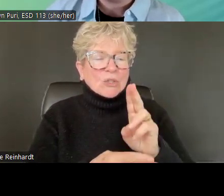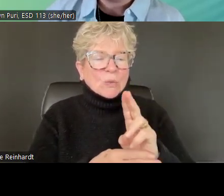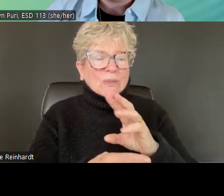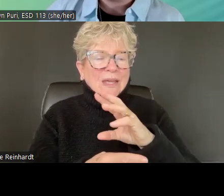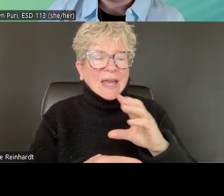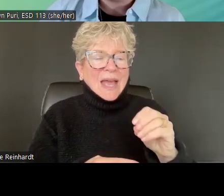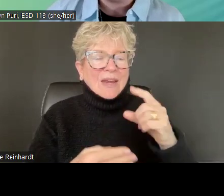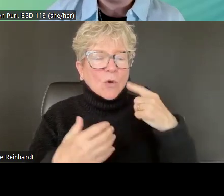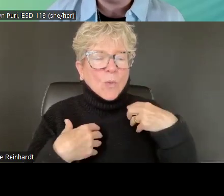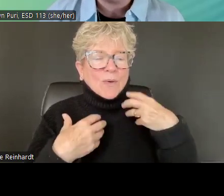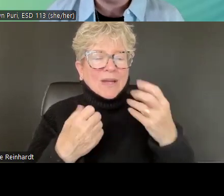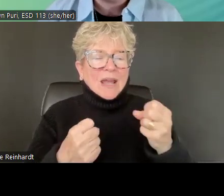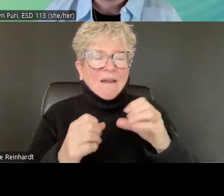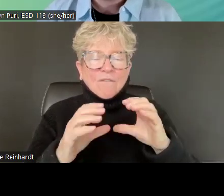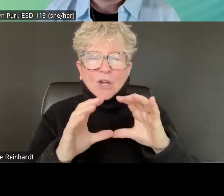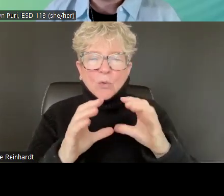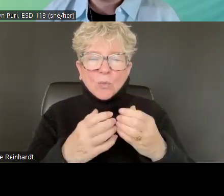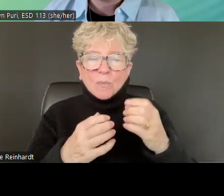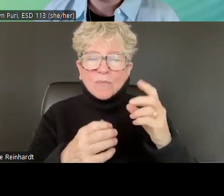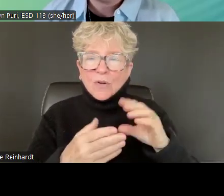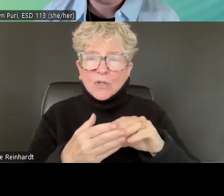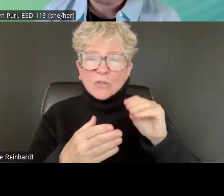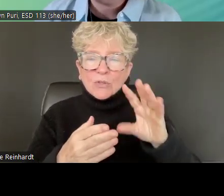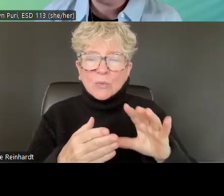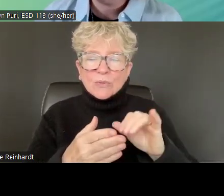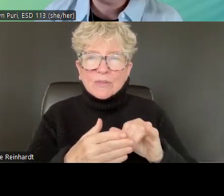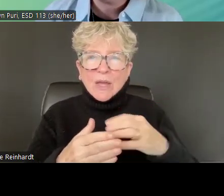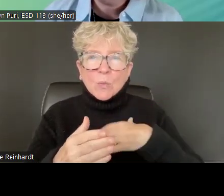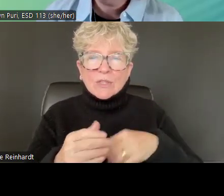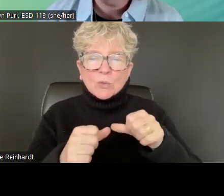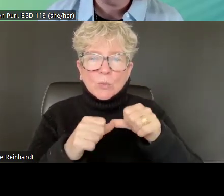who are looking for help with staying in recovery.